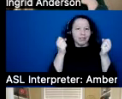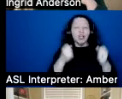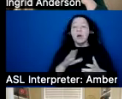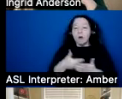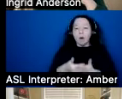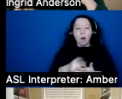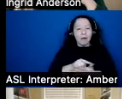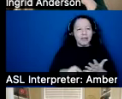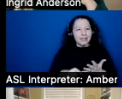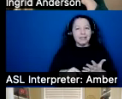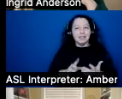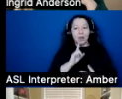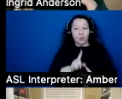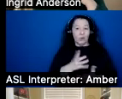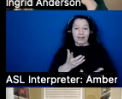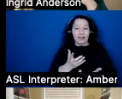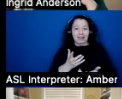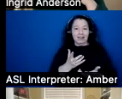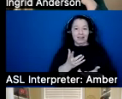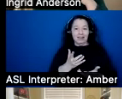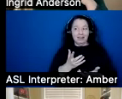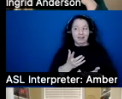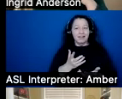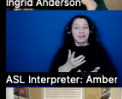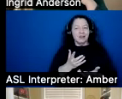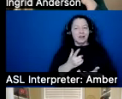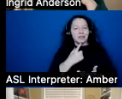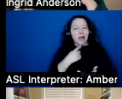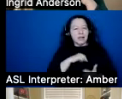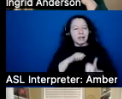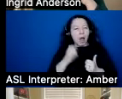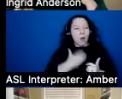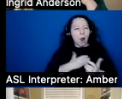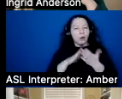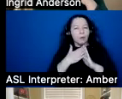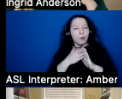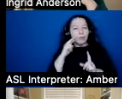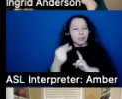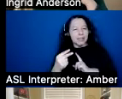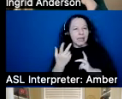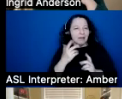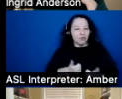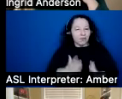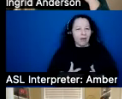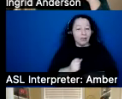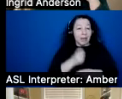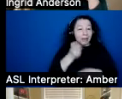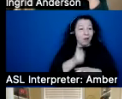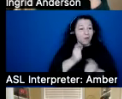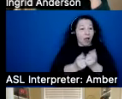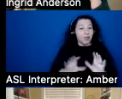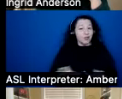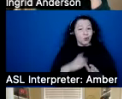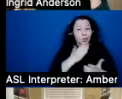ways that our communities betray survivors and make it difficult for advocates to do robust work. Does